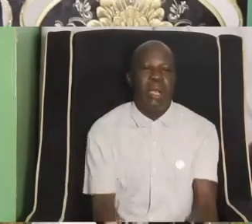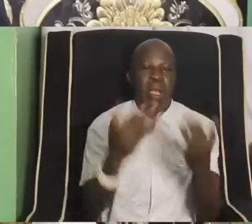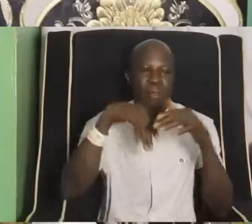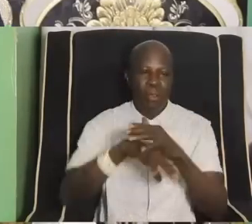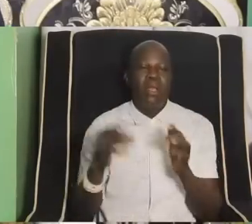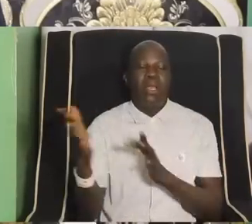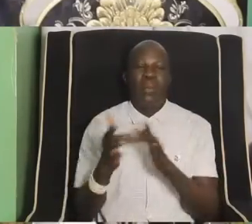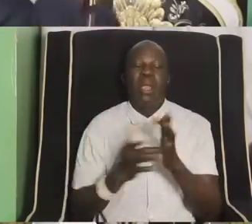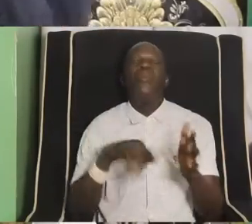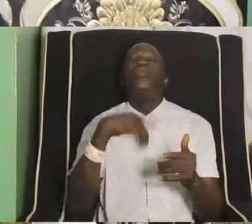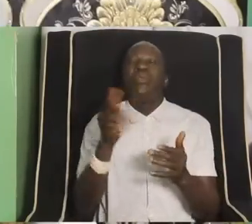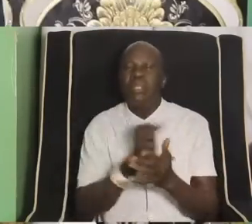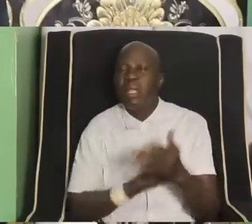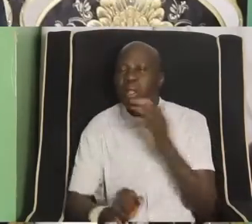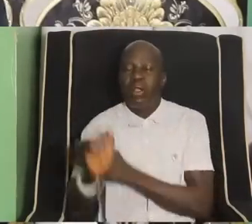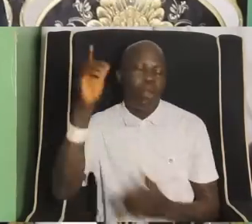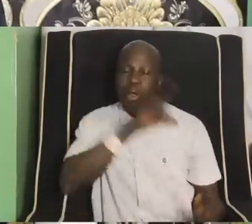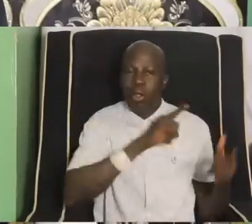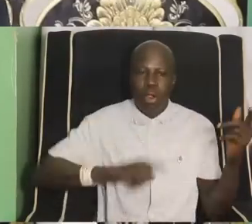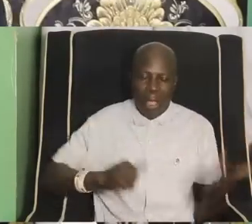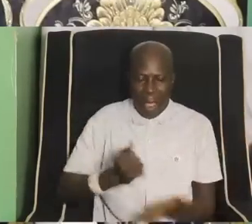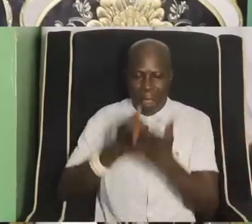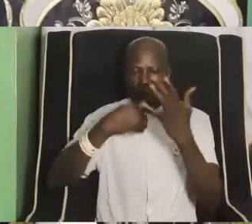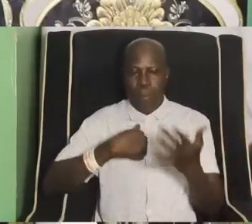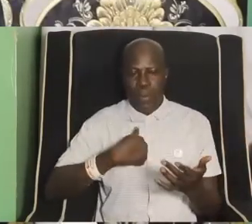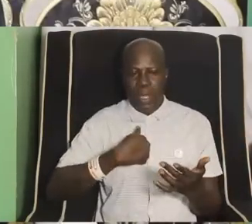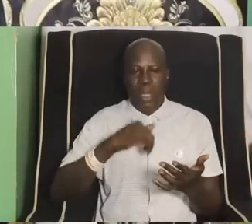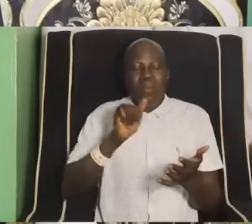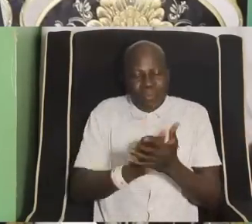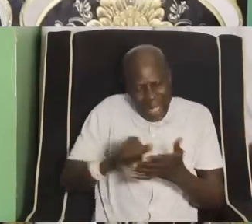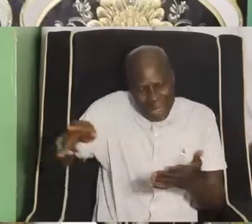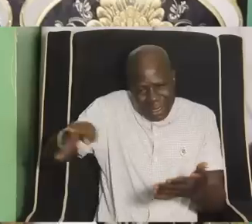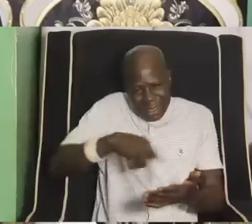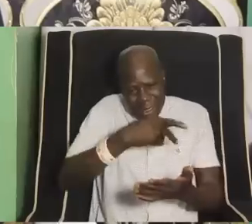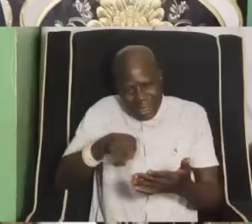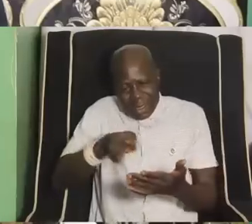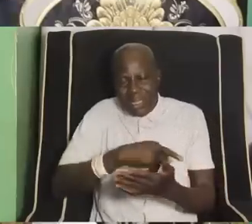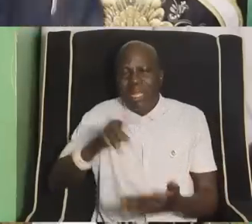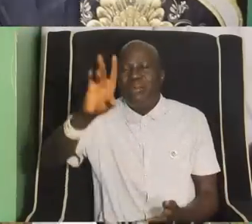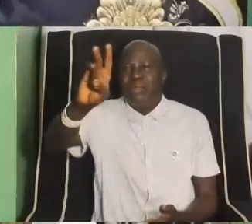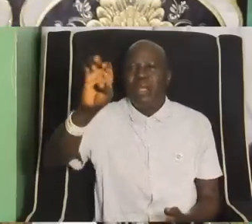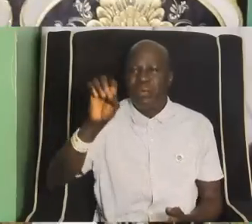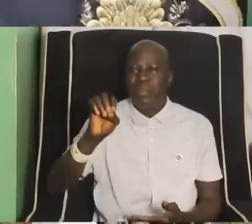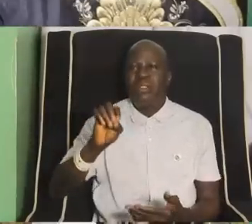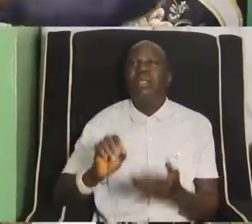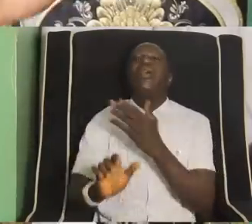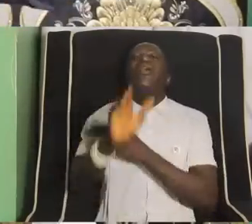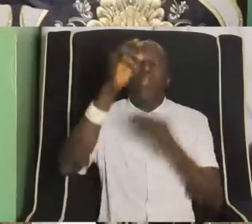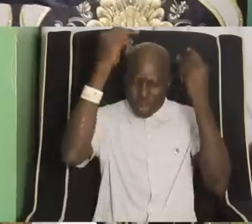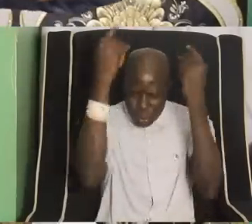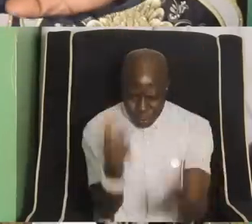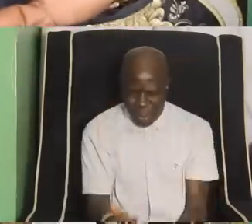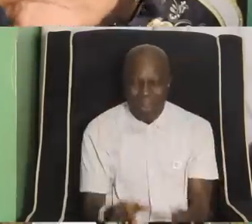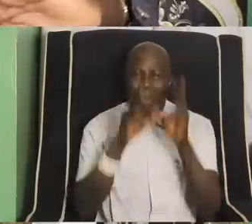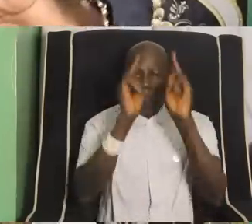Bible says, Lord, help me. That's Psalm 70 was on fire. Psalm 70 I'm